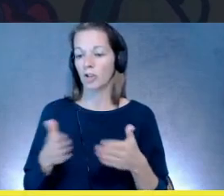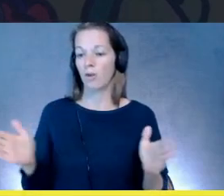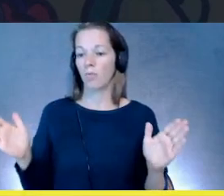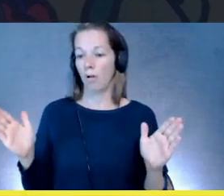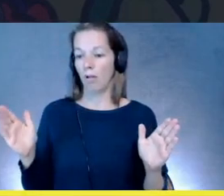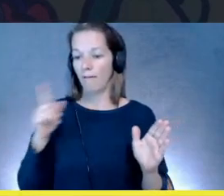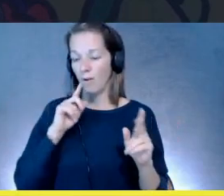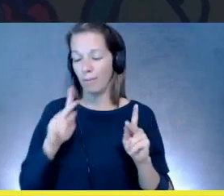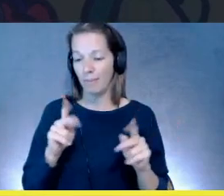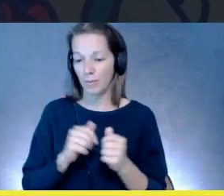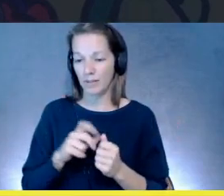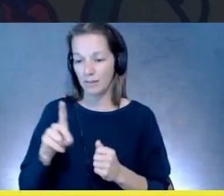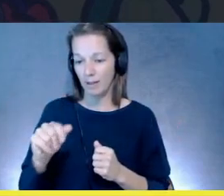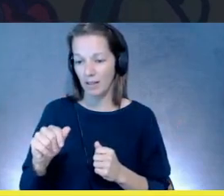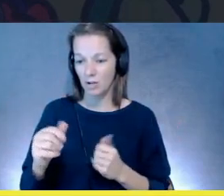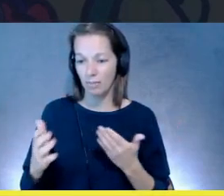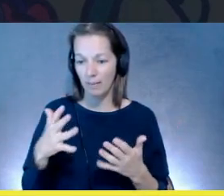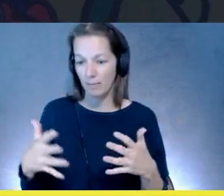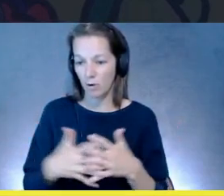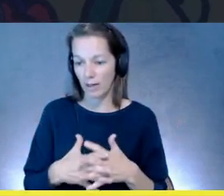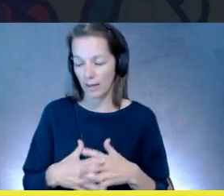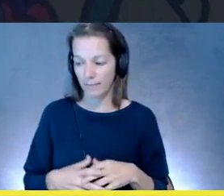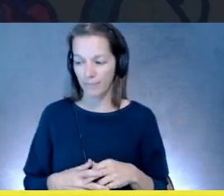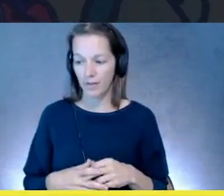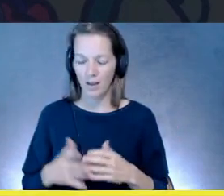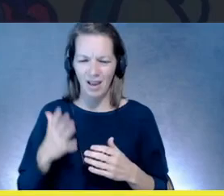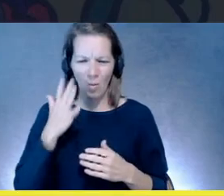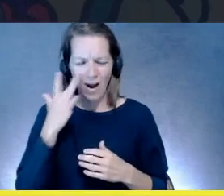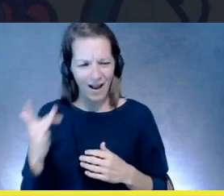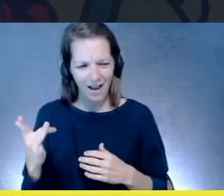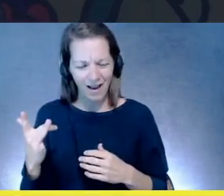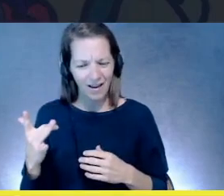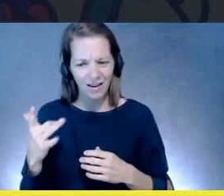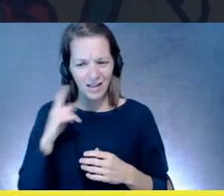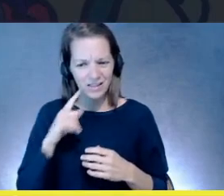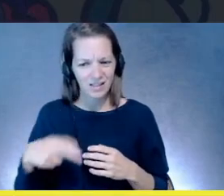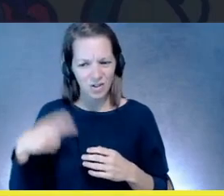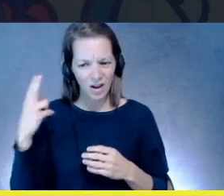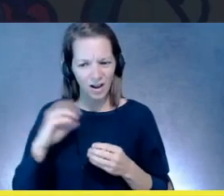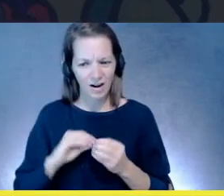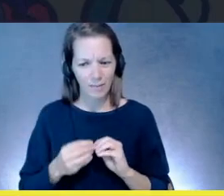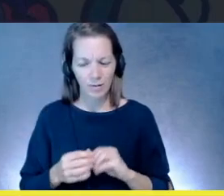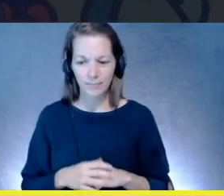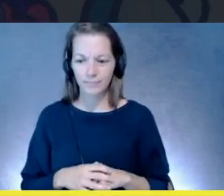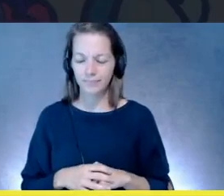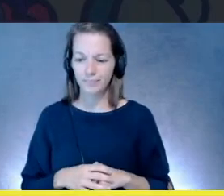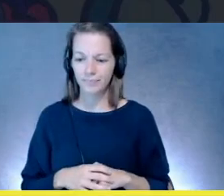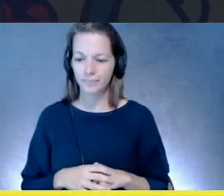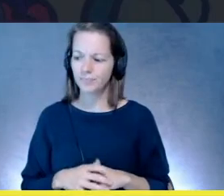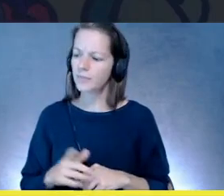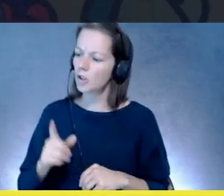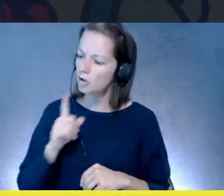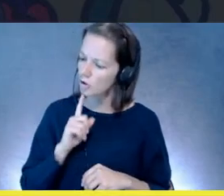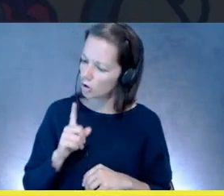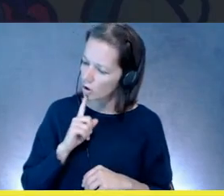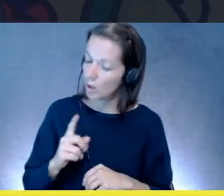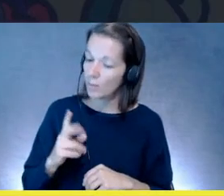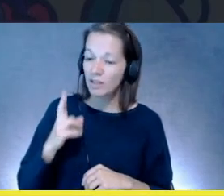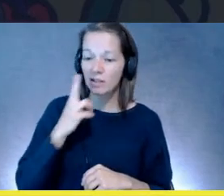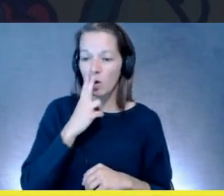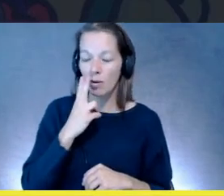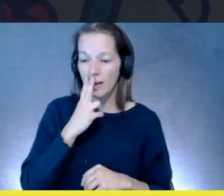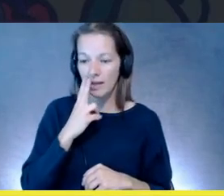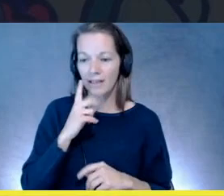with disabilities who might be pregnant, and why is it so high? Yeah. Sure. Well, smoking is higher in the